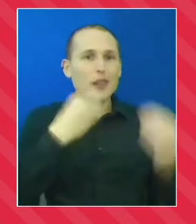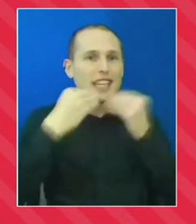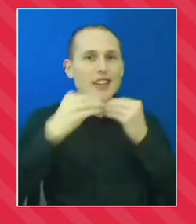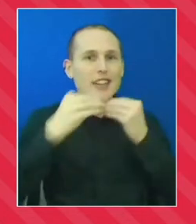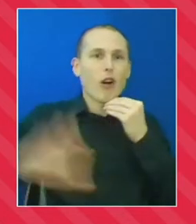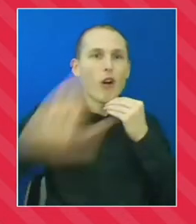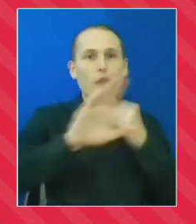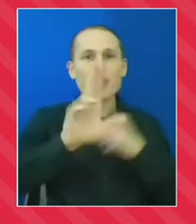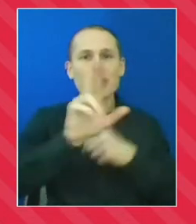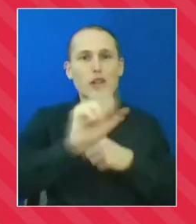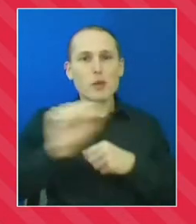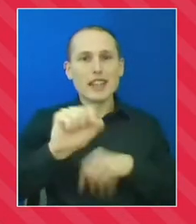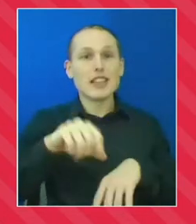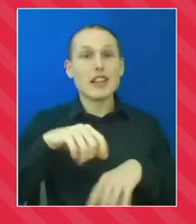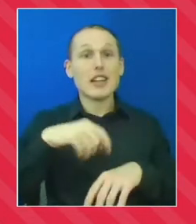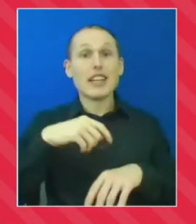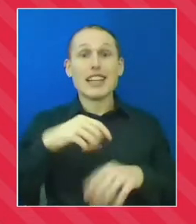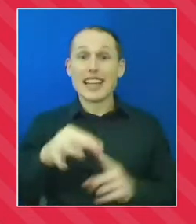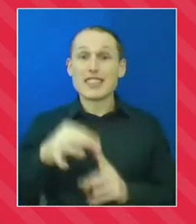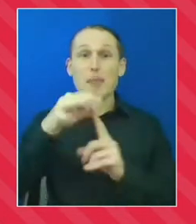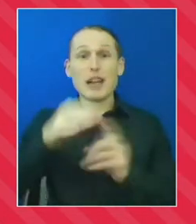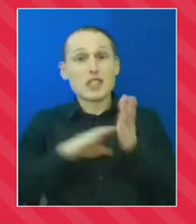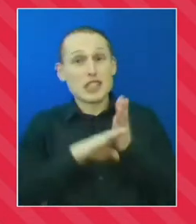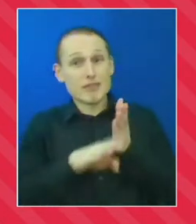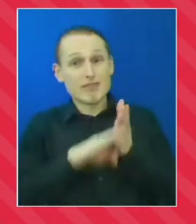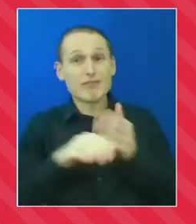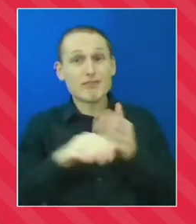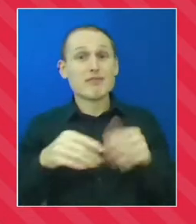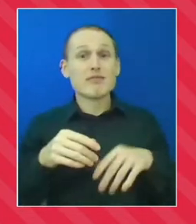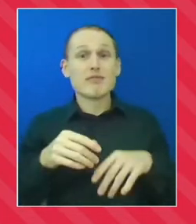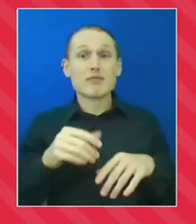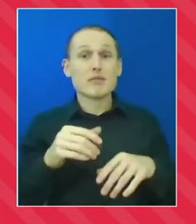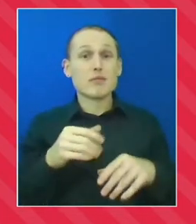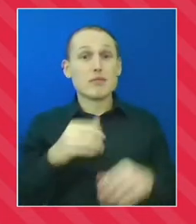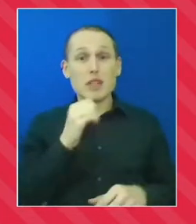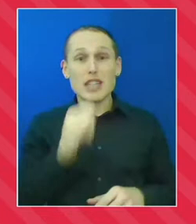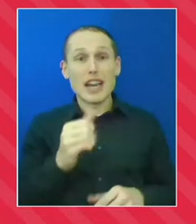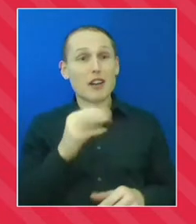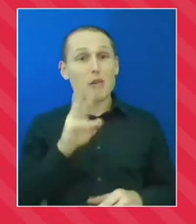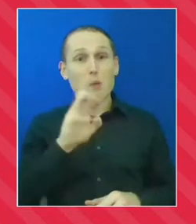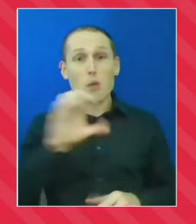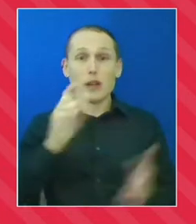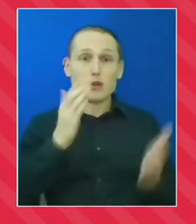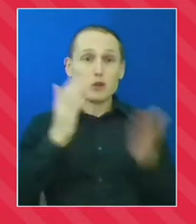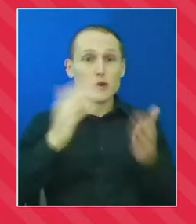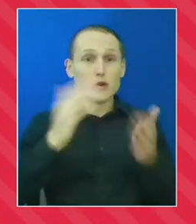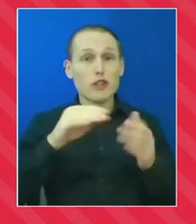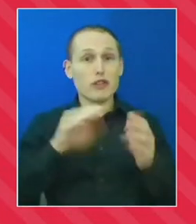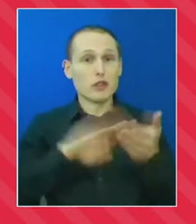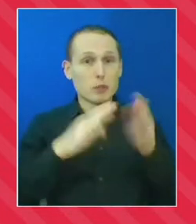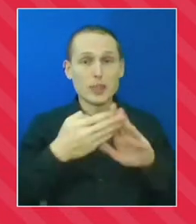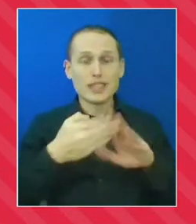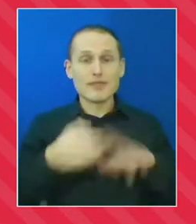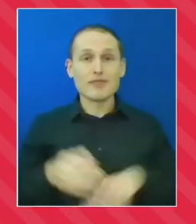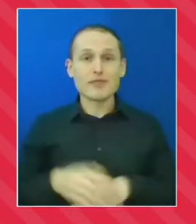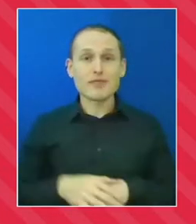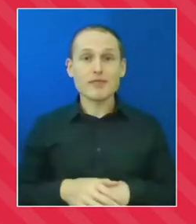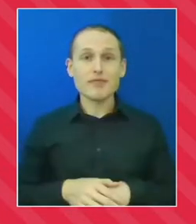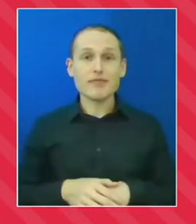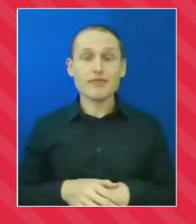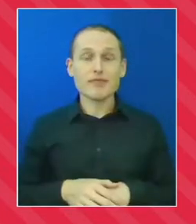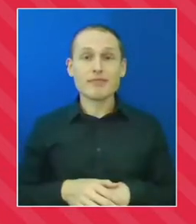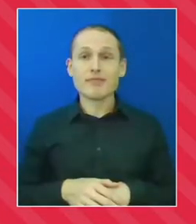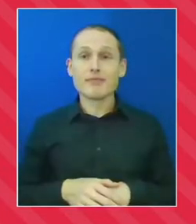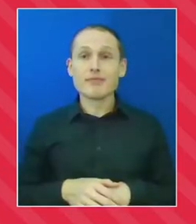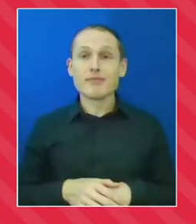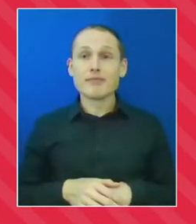underserved communities. And I also want to say that one of the things that I try to make a real point of doing is to underline that while